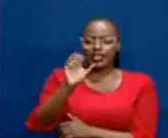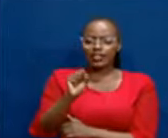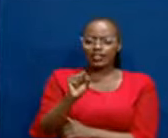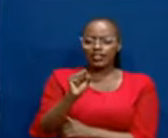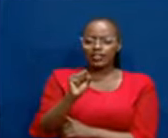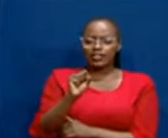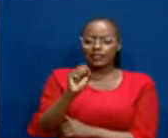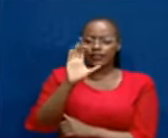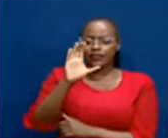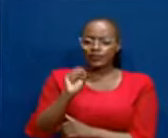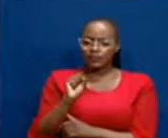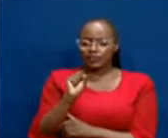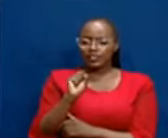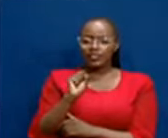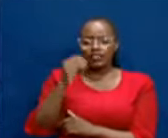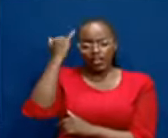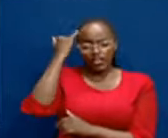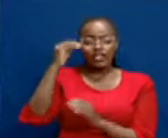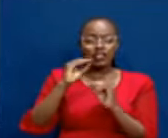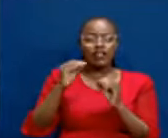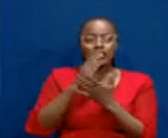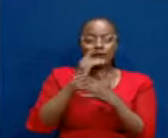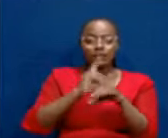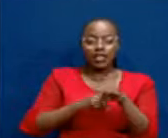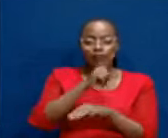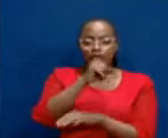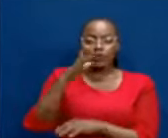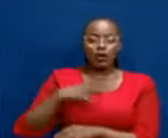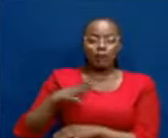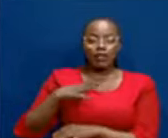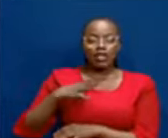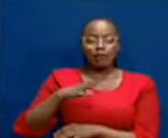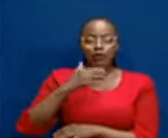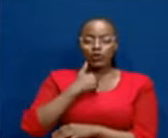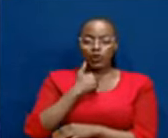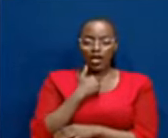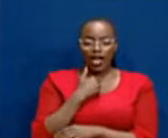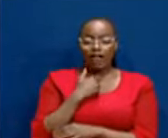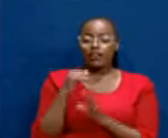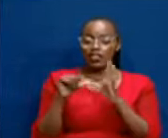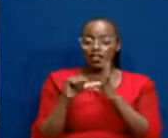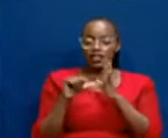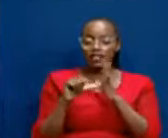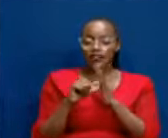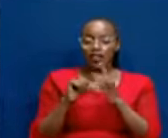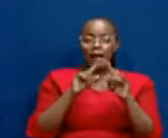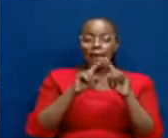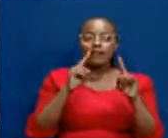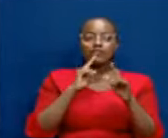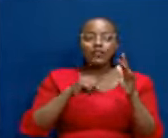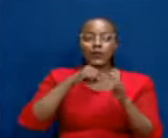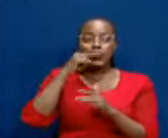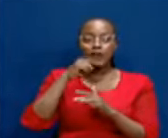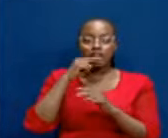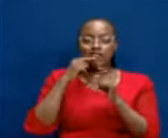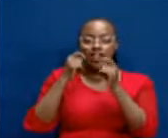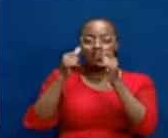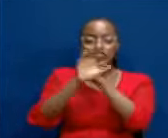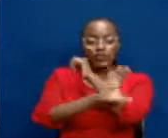I don't think people in government are clueless. I actually think sometimes you guys act too clever. That's the problem. But let me tell you, you mentioned a number of